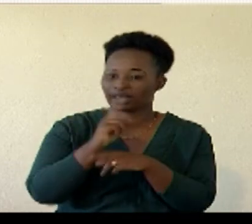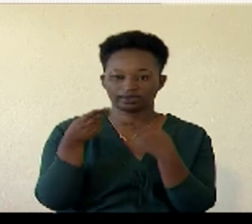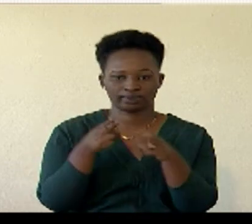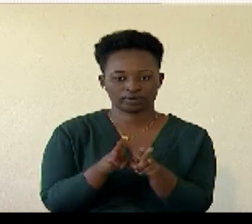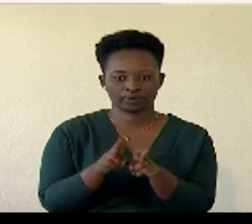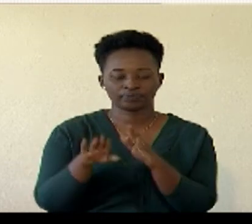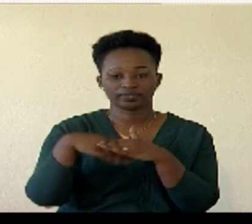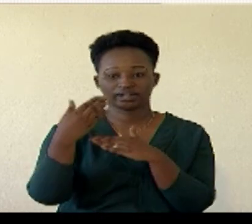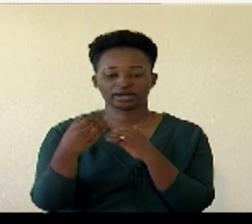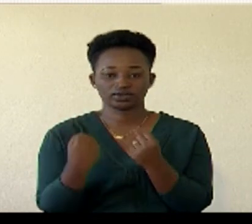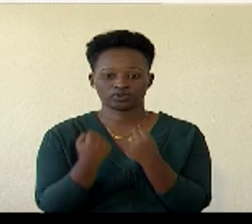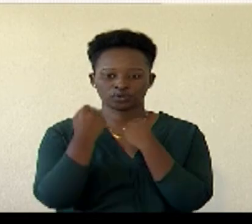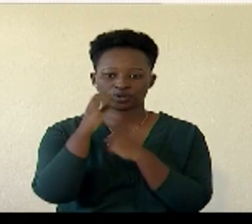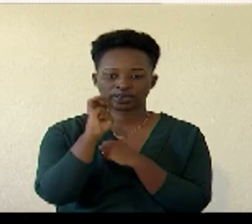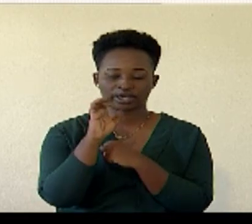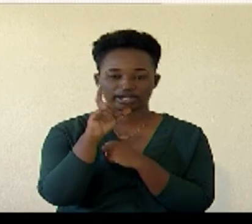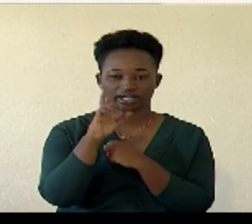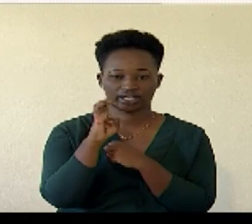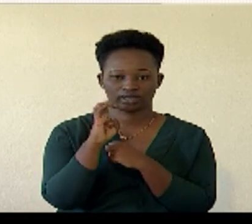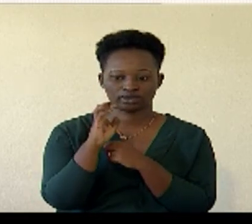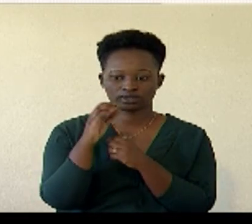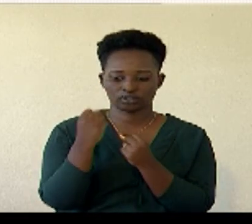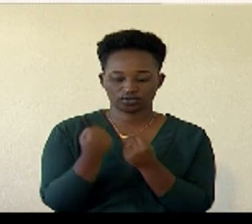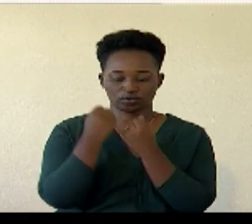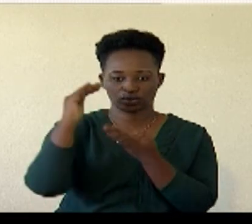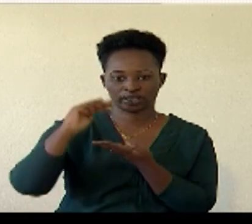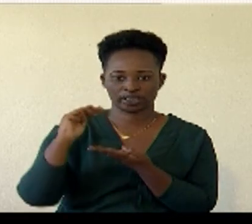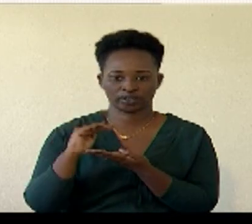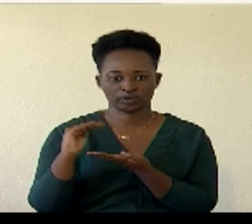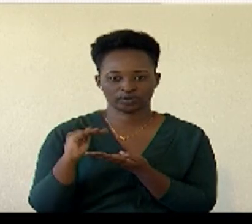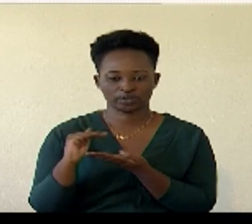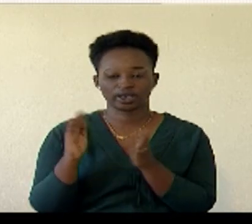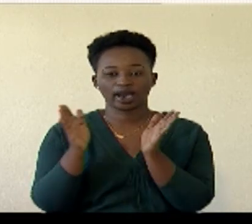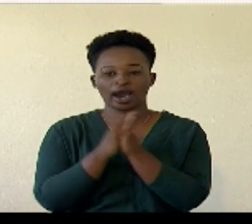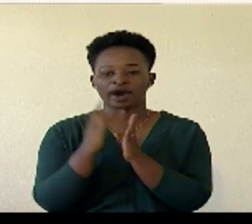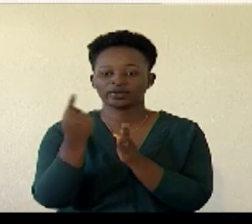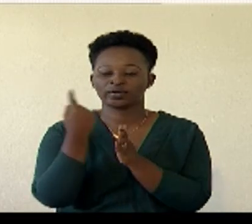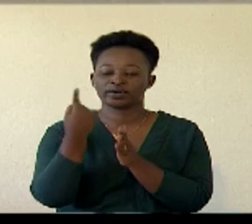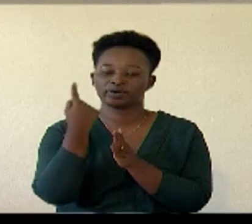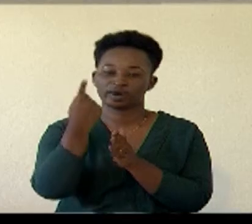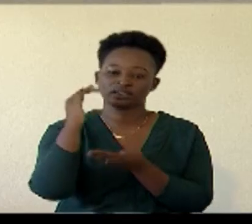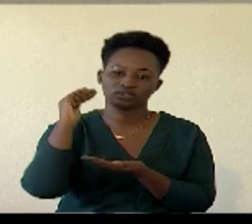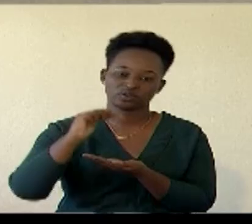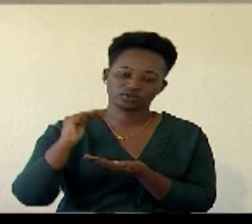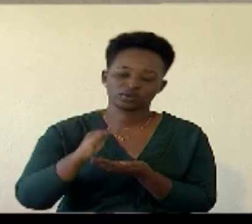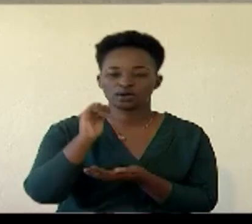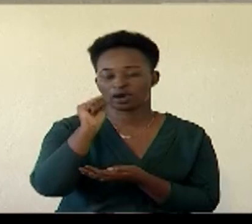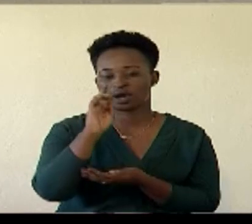So strong reducing agents are the only ones that reduce